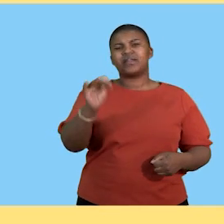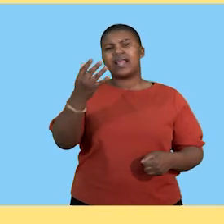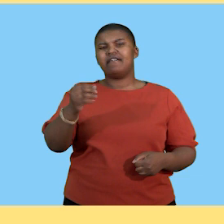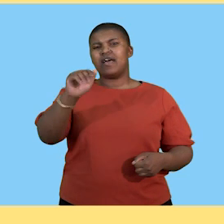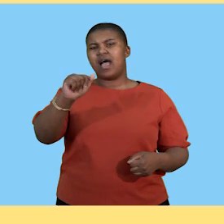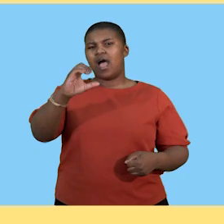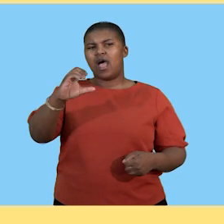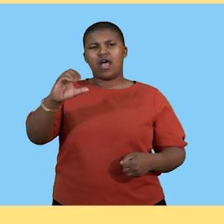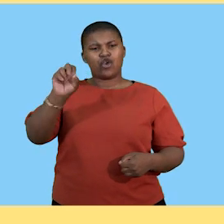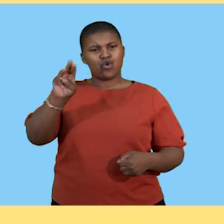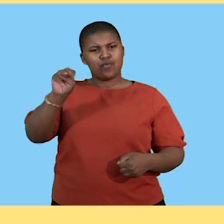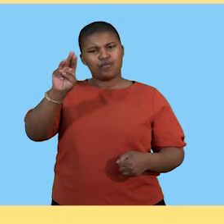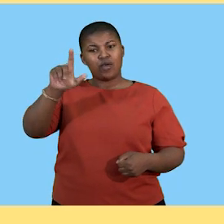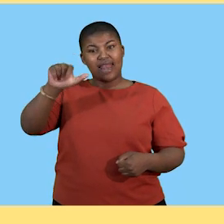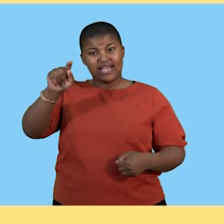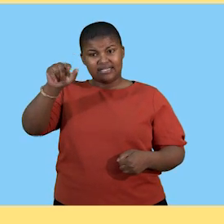accumulated depreciation.